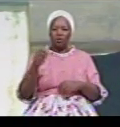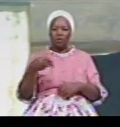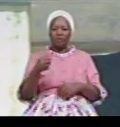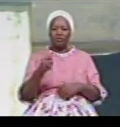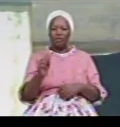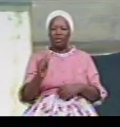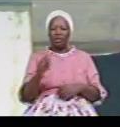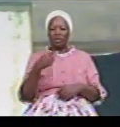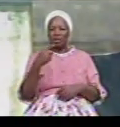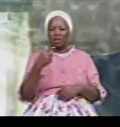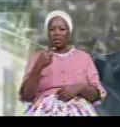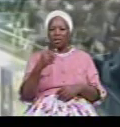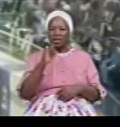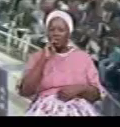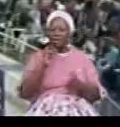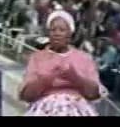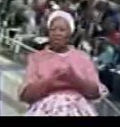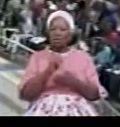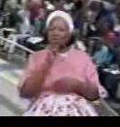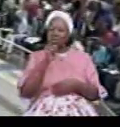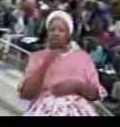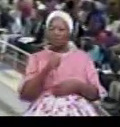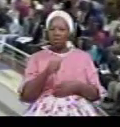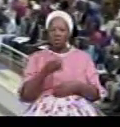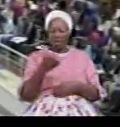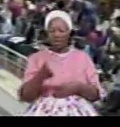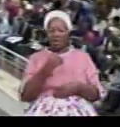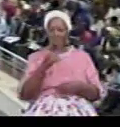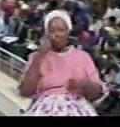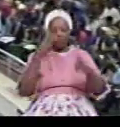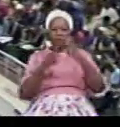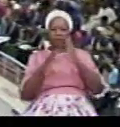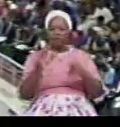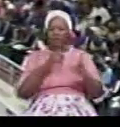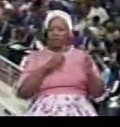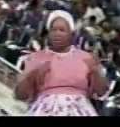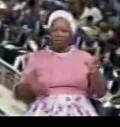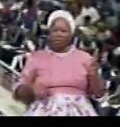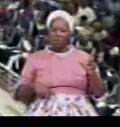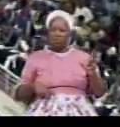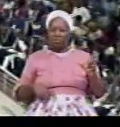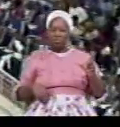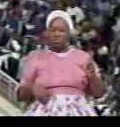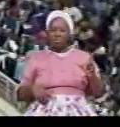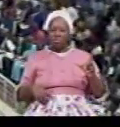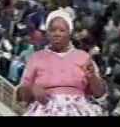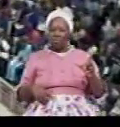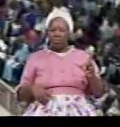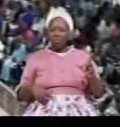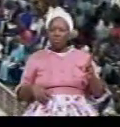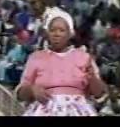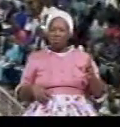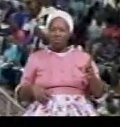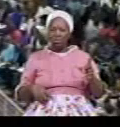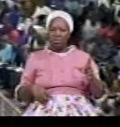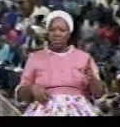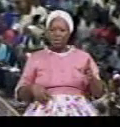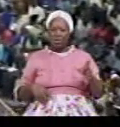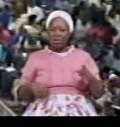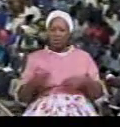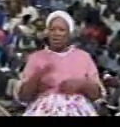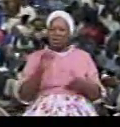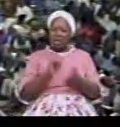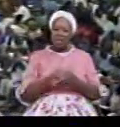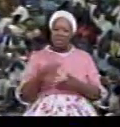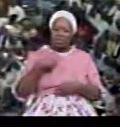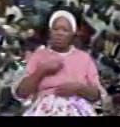there not here a prophet of the Lord besides, that we might inquire